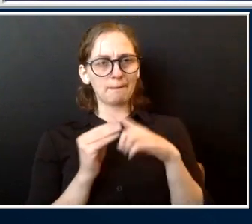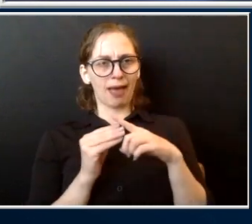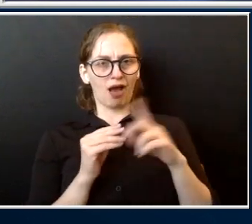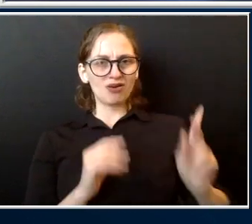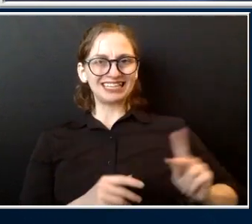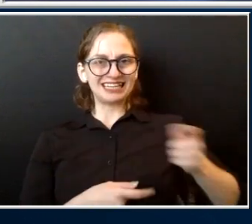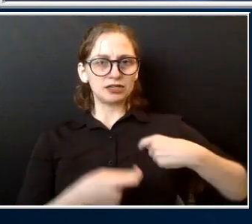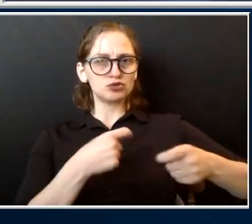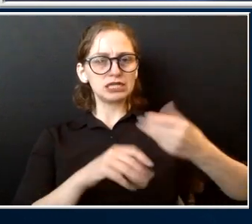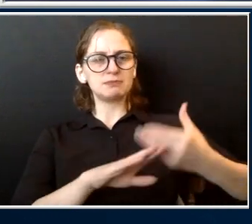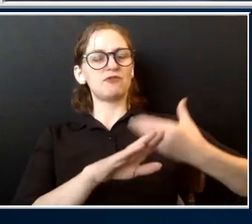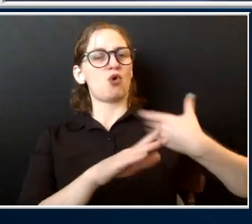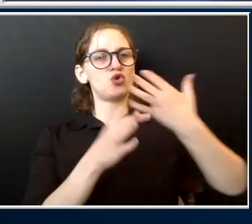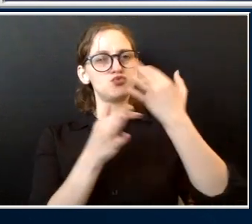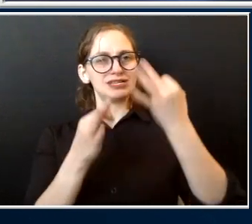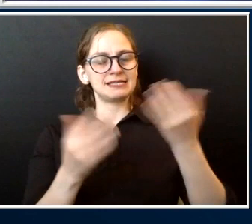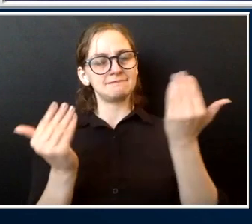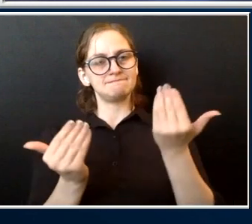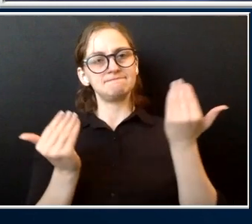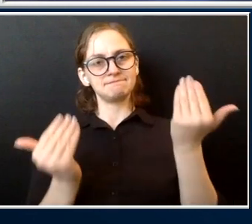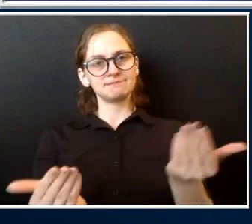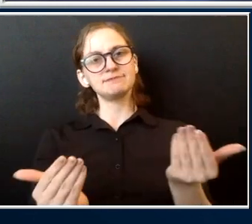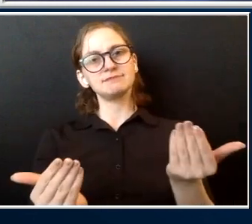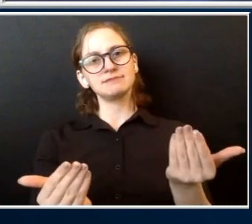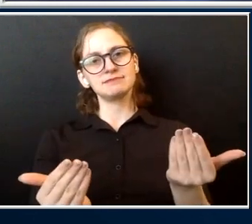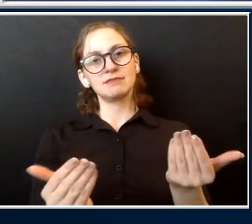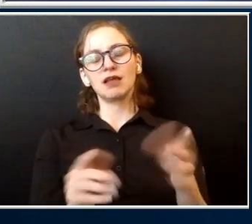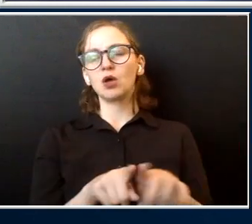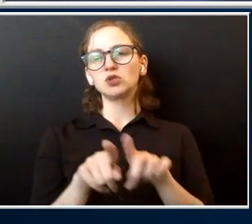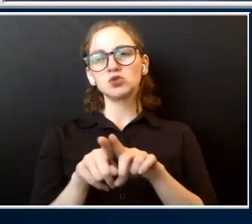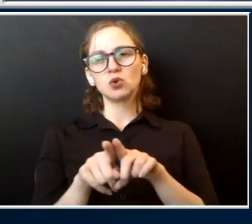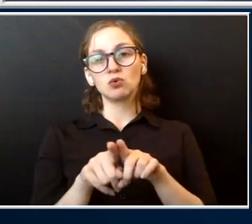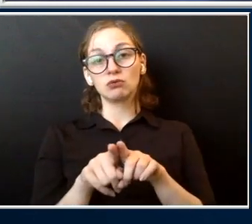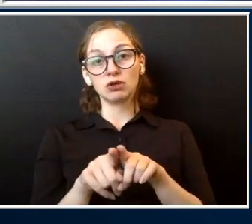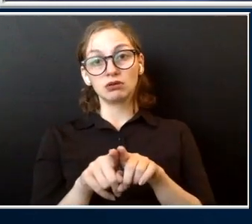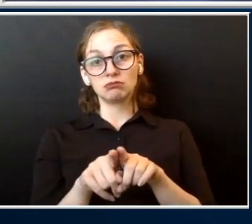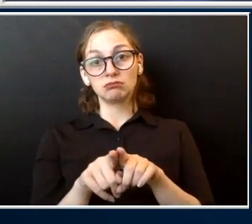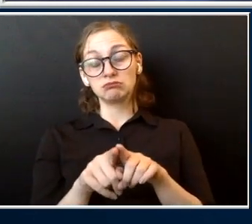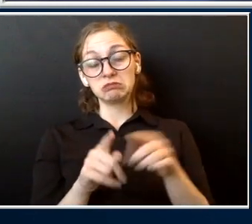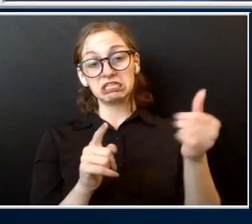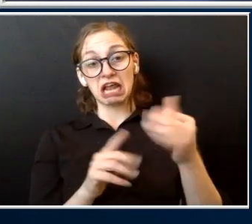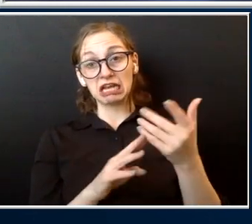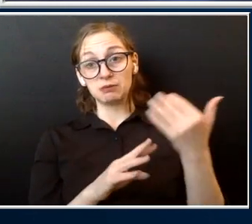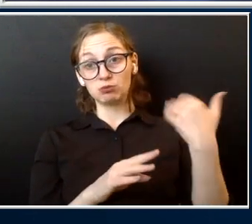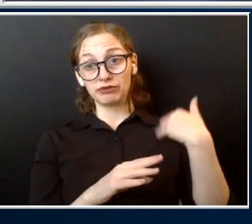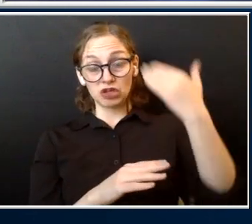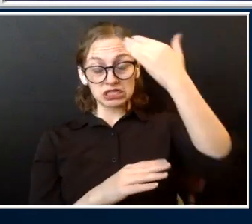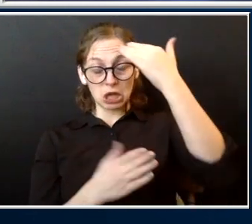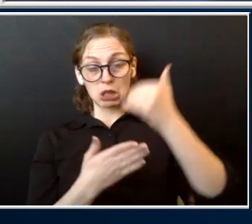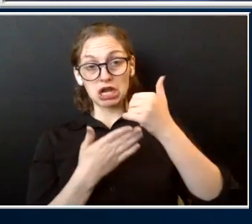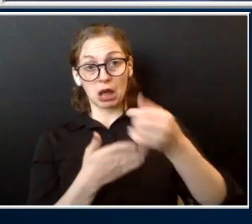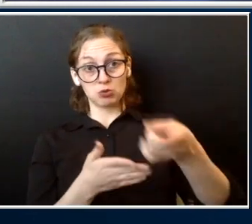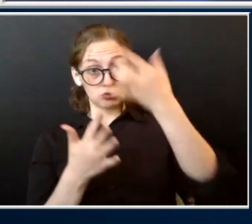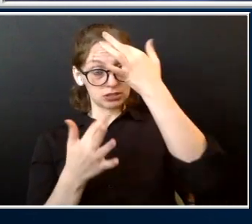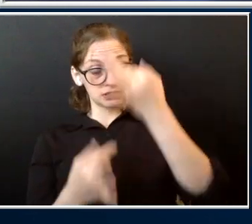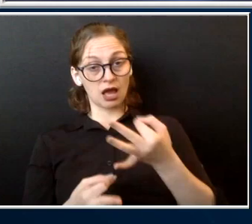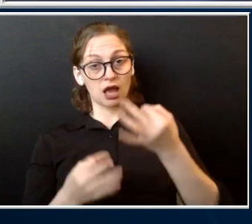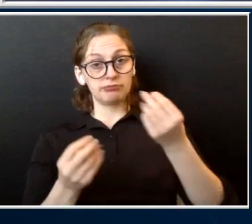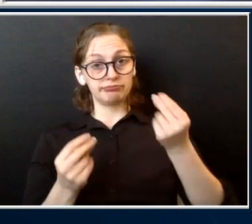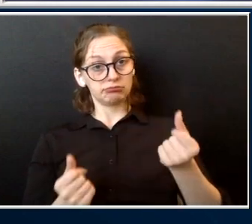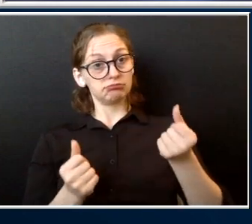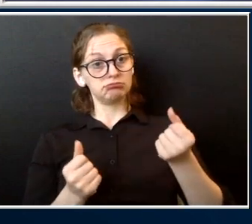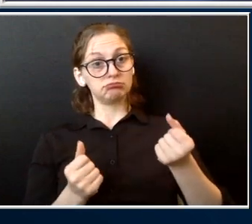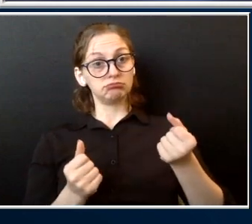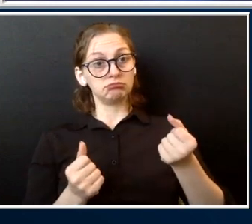decision to donate your kidney to your uncle? And did any previous knowledge help you make the decision so quickly?